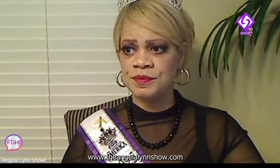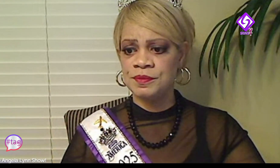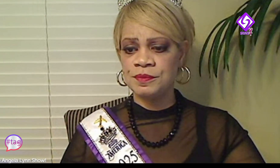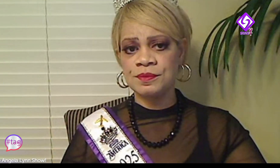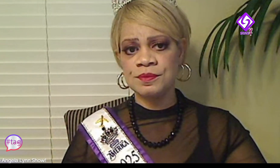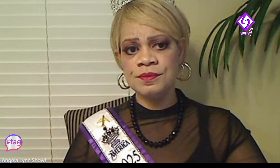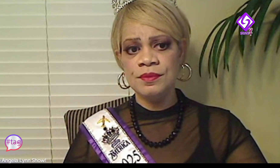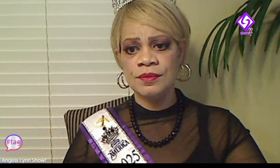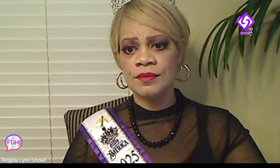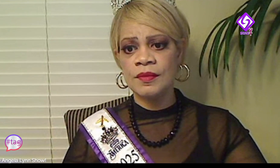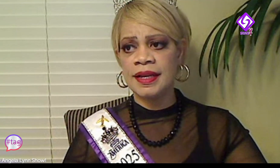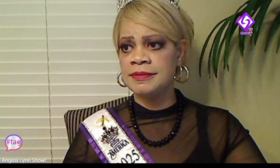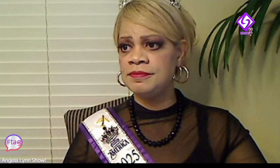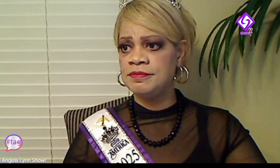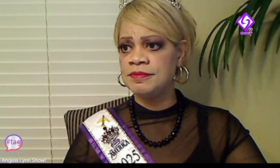www.theangelalinshow.com.